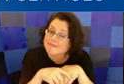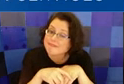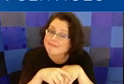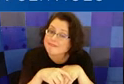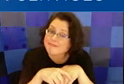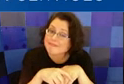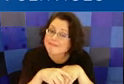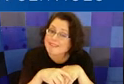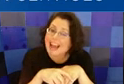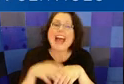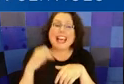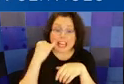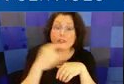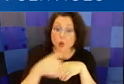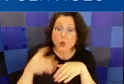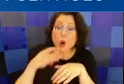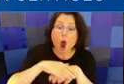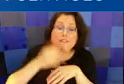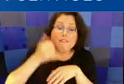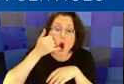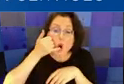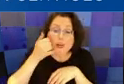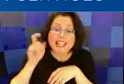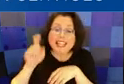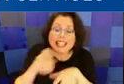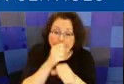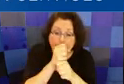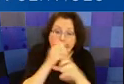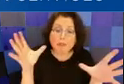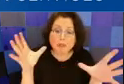It would be star 6 to unmute, just as a reminder.